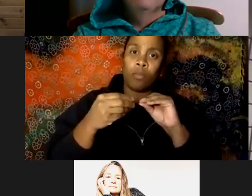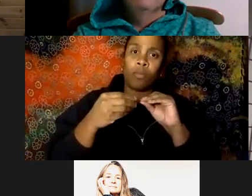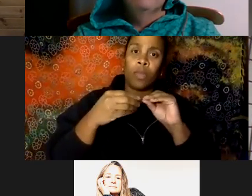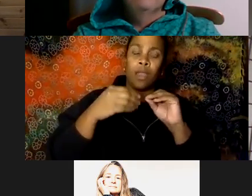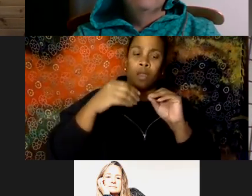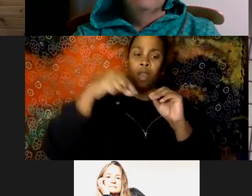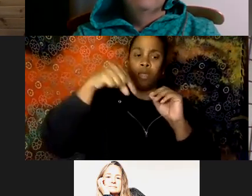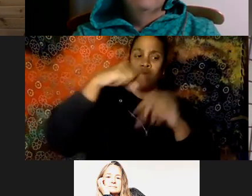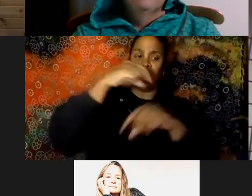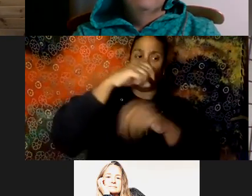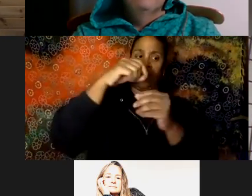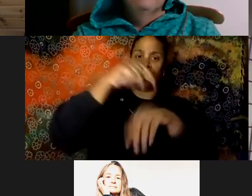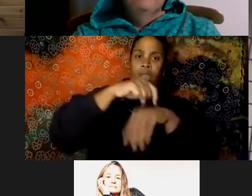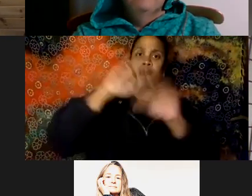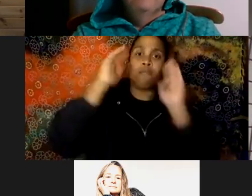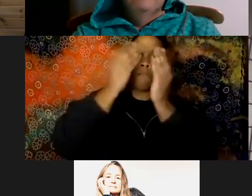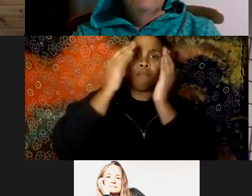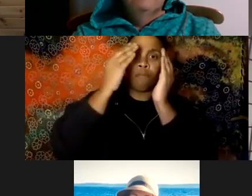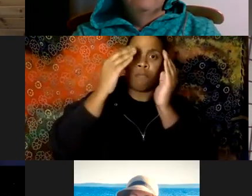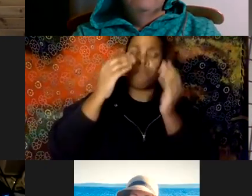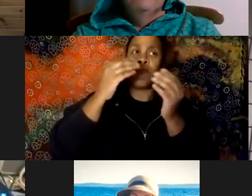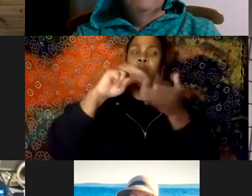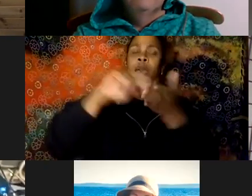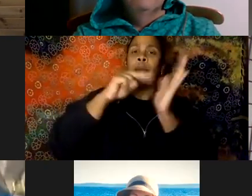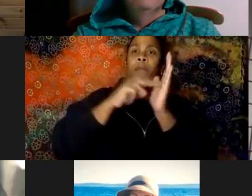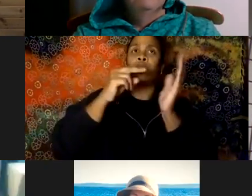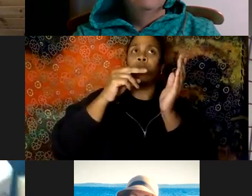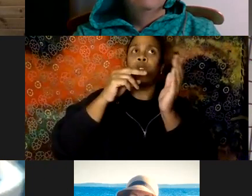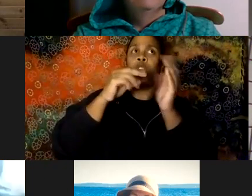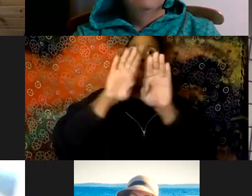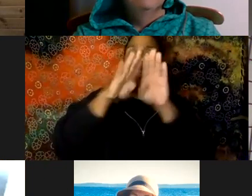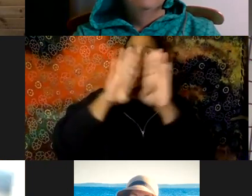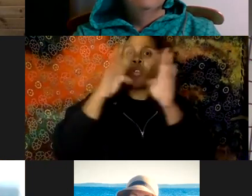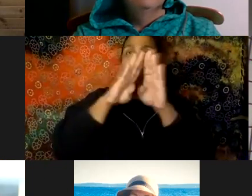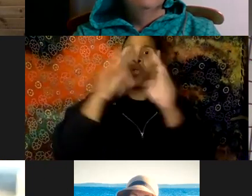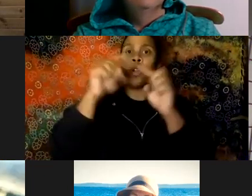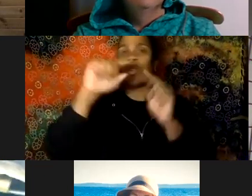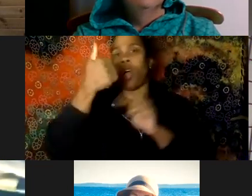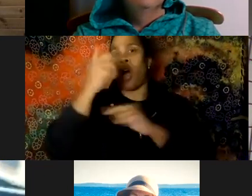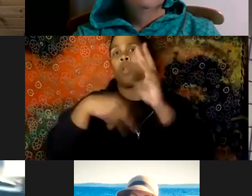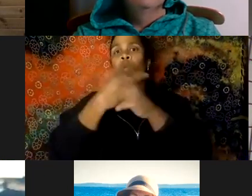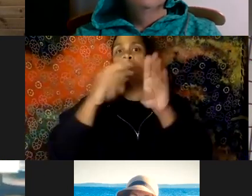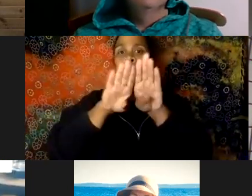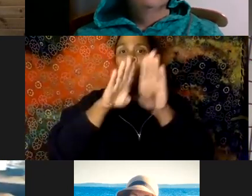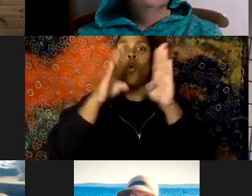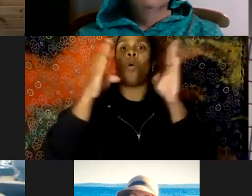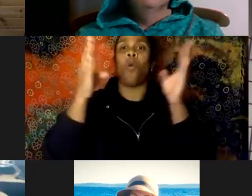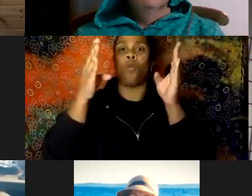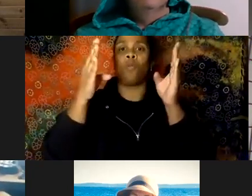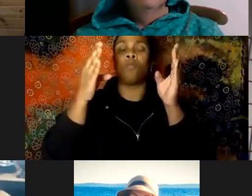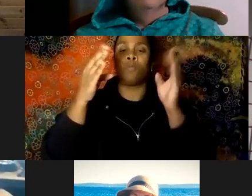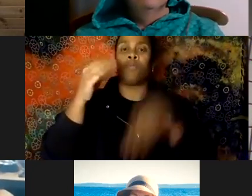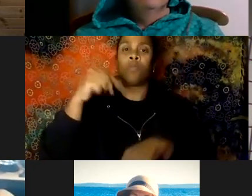world opened, allowing supernatural beings and the souls of the dead to come into our world. Hence, Samhain can be viewed as a festival for the